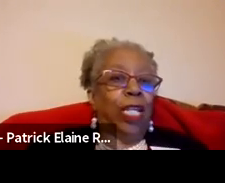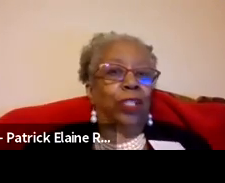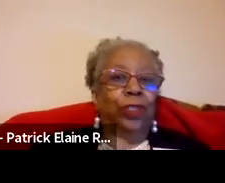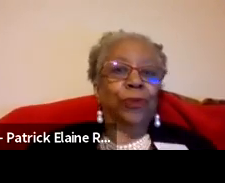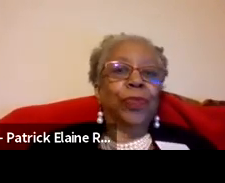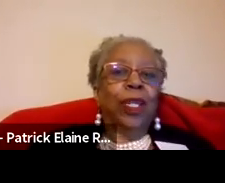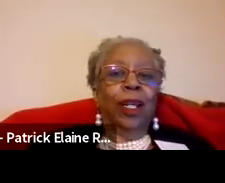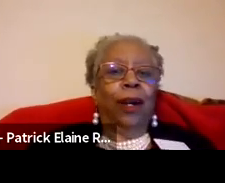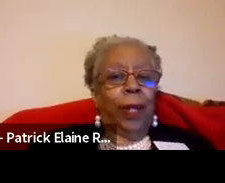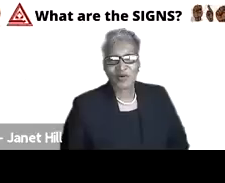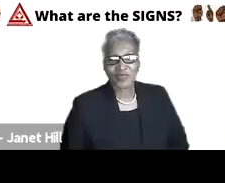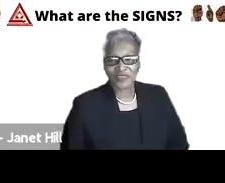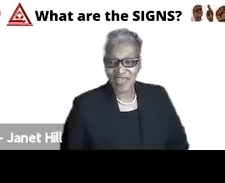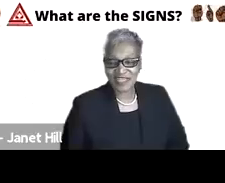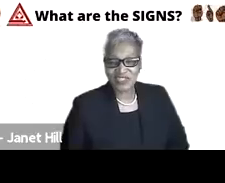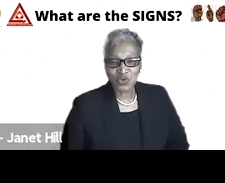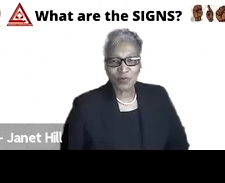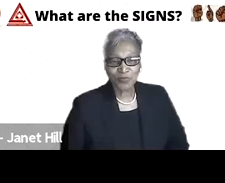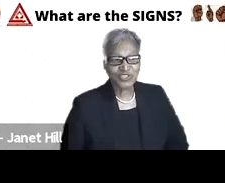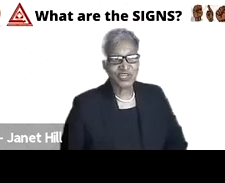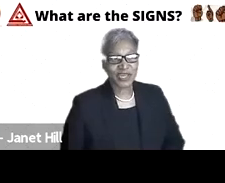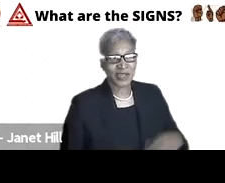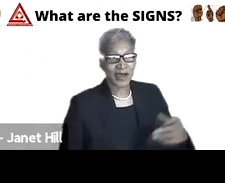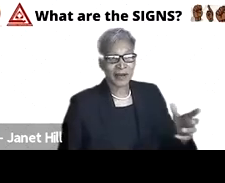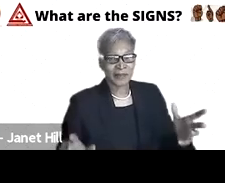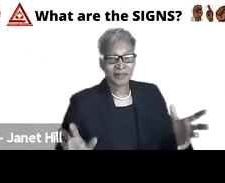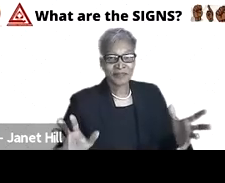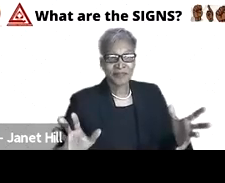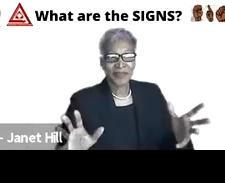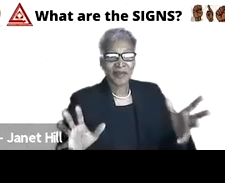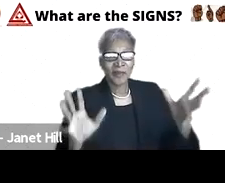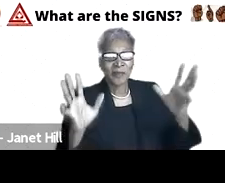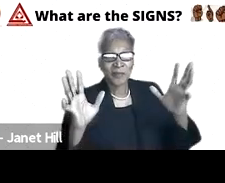to pay for sessions. Well, that is so appreciated.